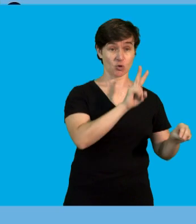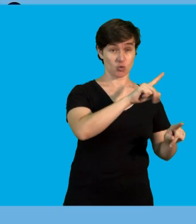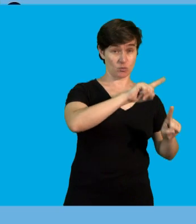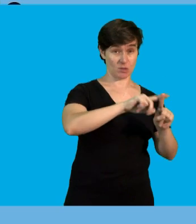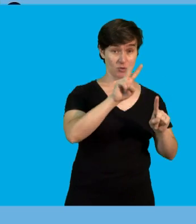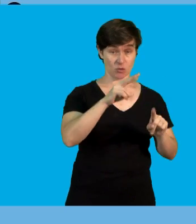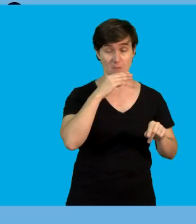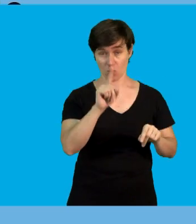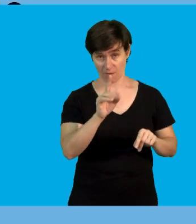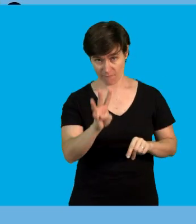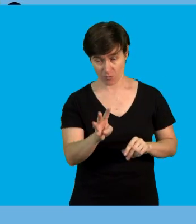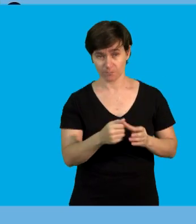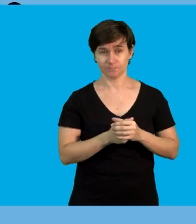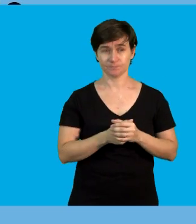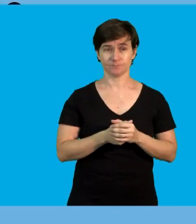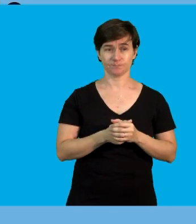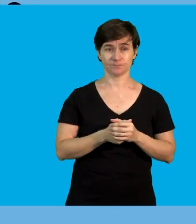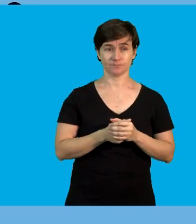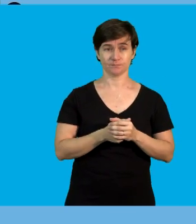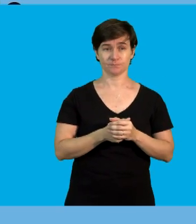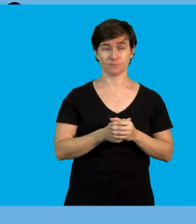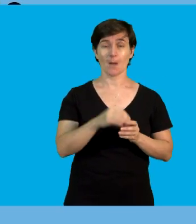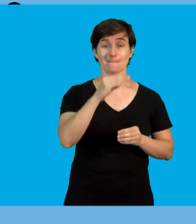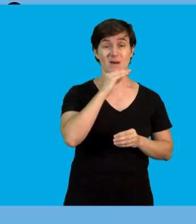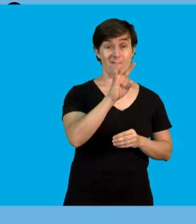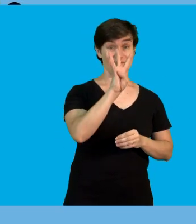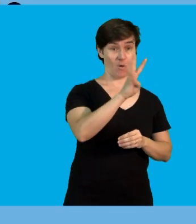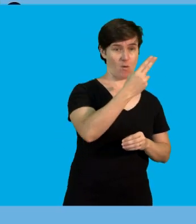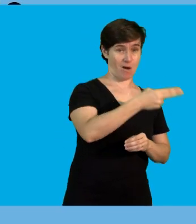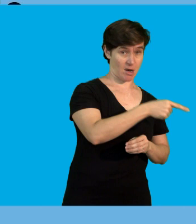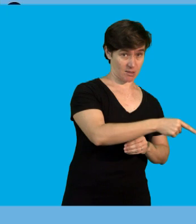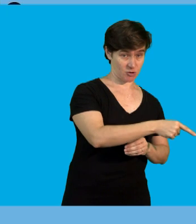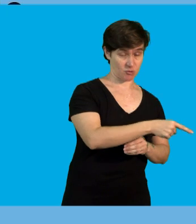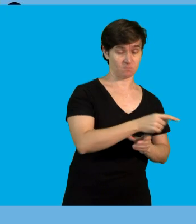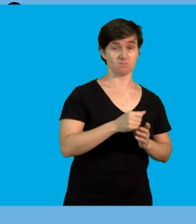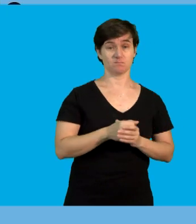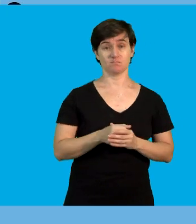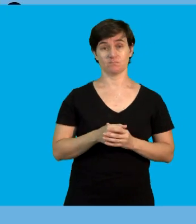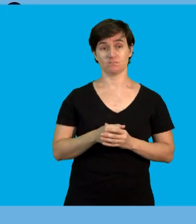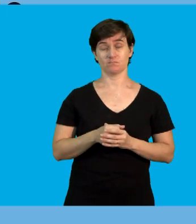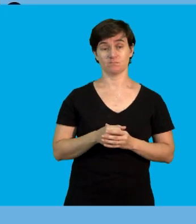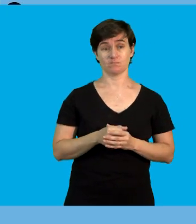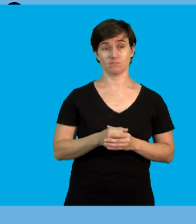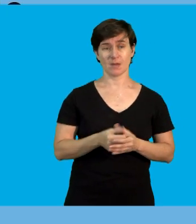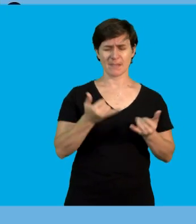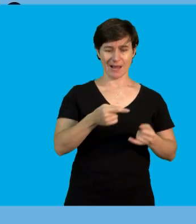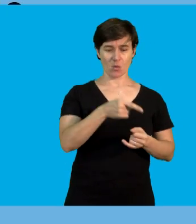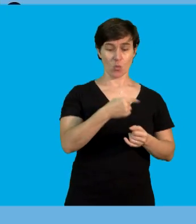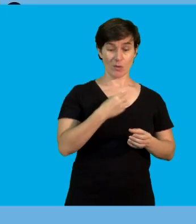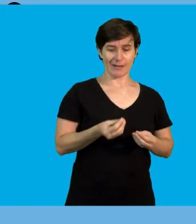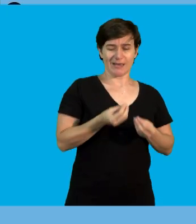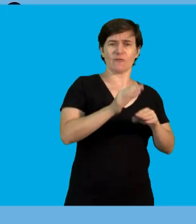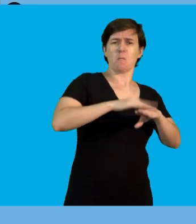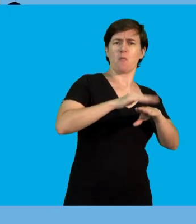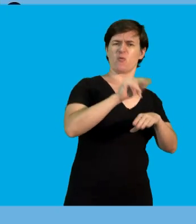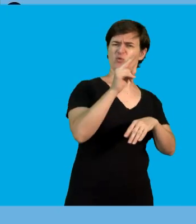2 hydrogens there. So 2 plus 2 is 4. So the hydrogens are going to be 4 on either side. Now, that 2